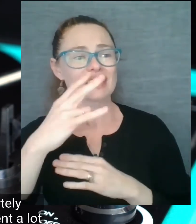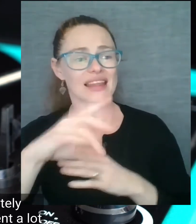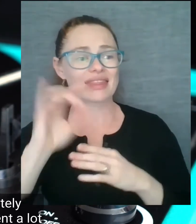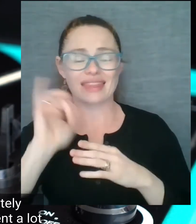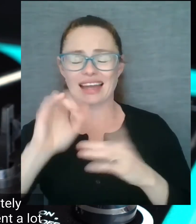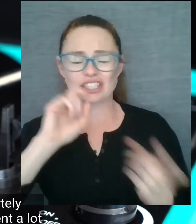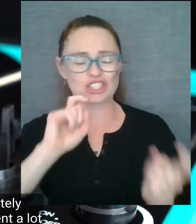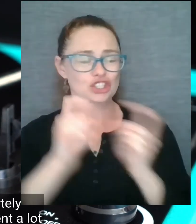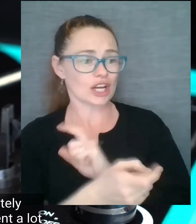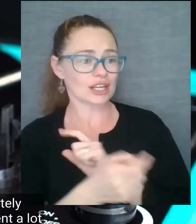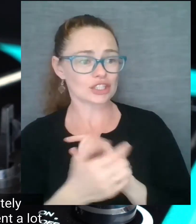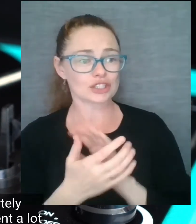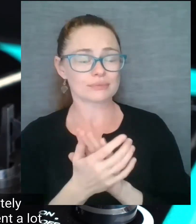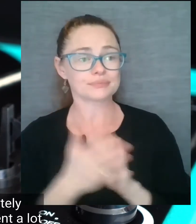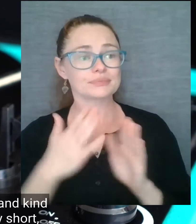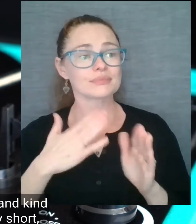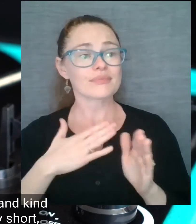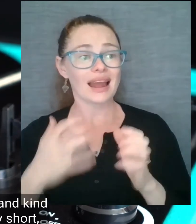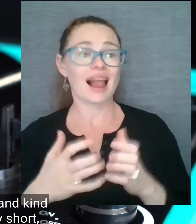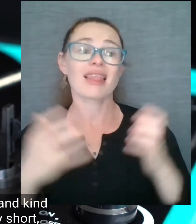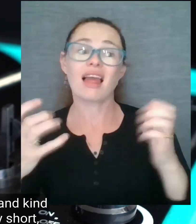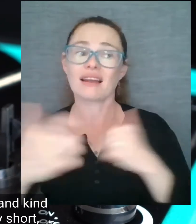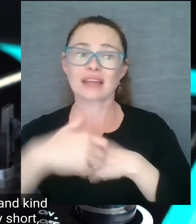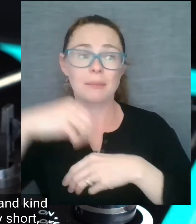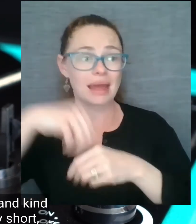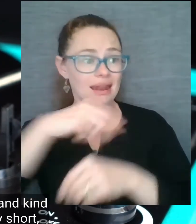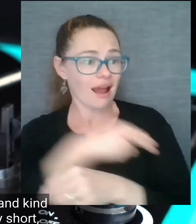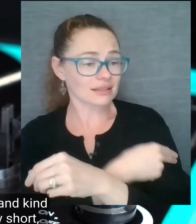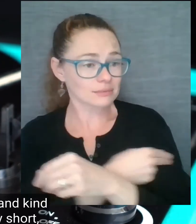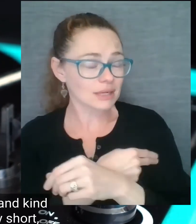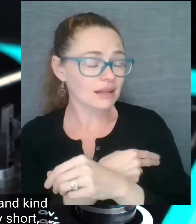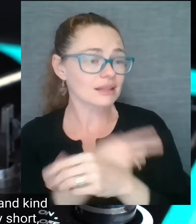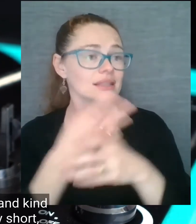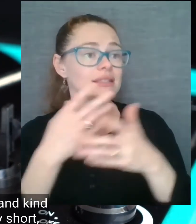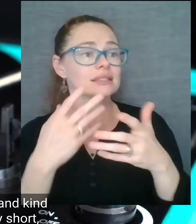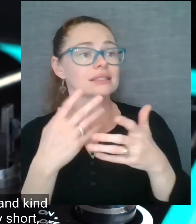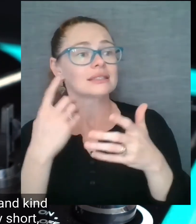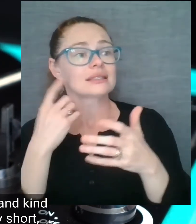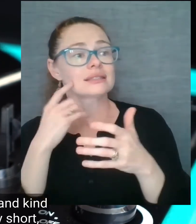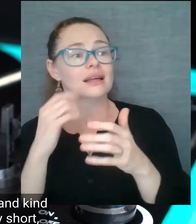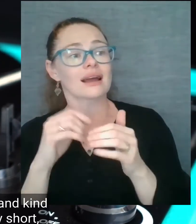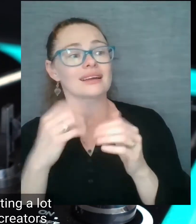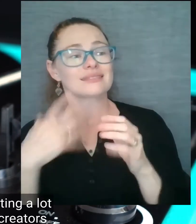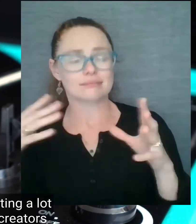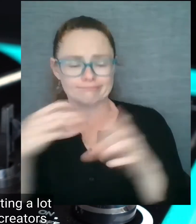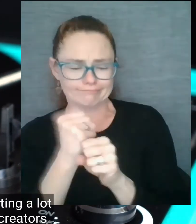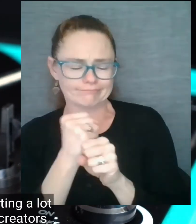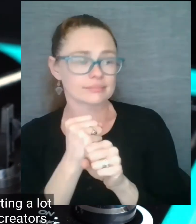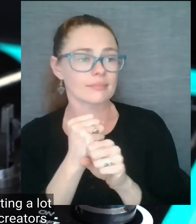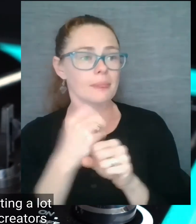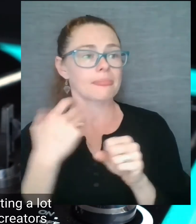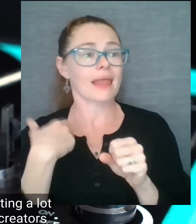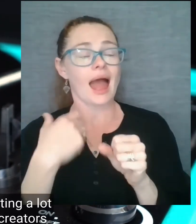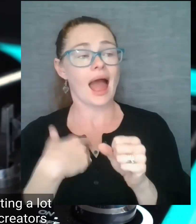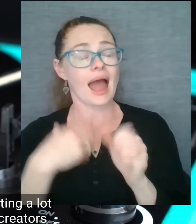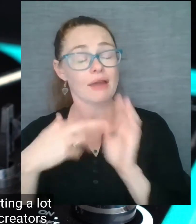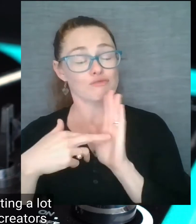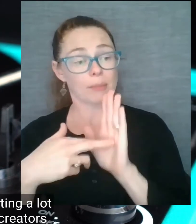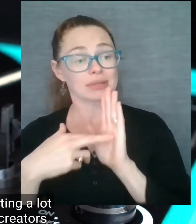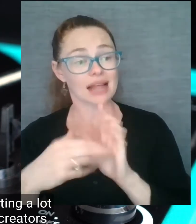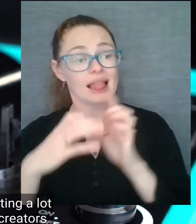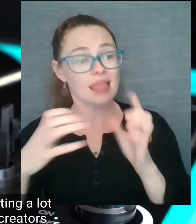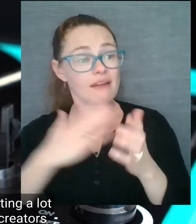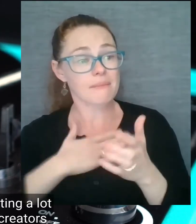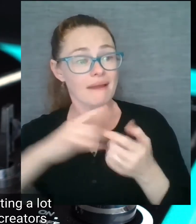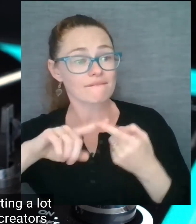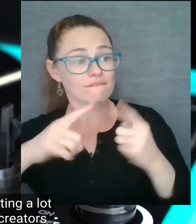changed, and I spent a lot of time in hospital, and kind of cut a long story short, I ended up representing a lot of my